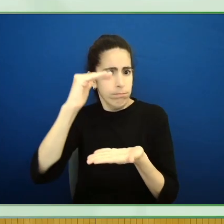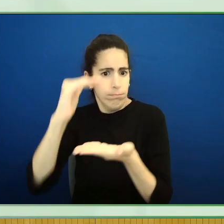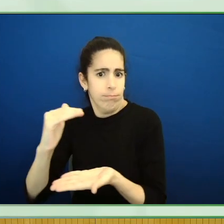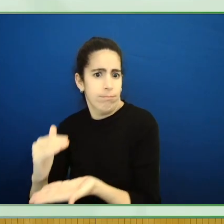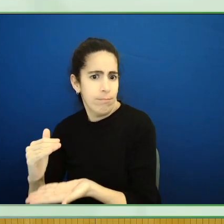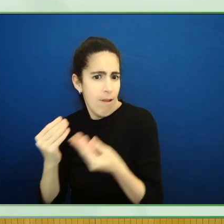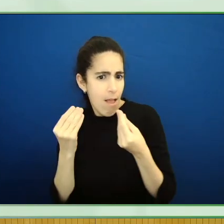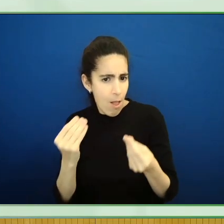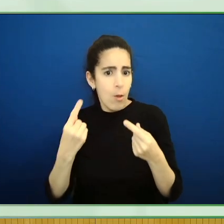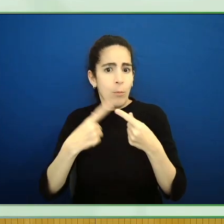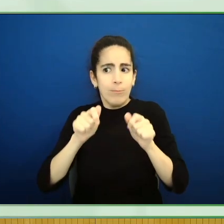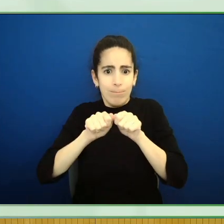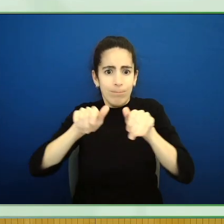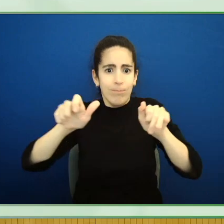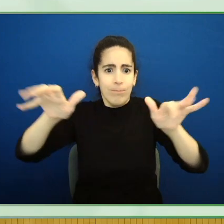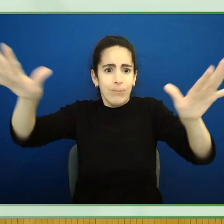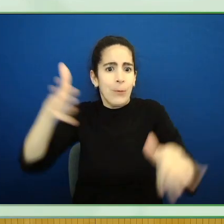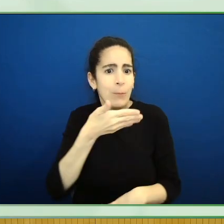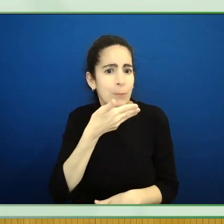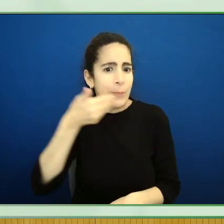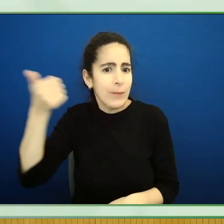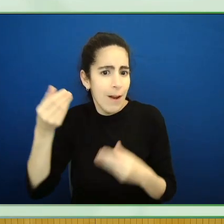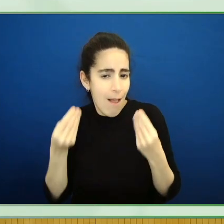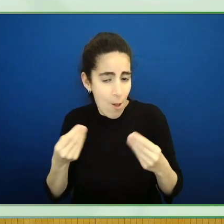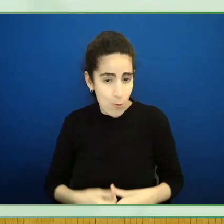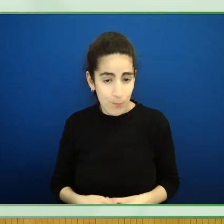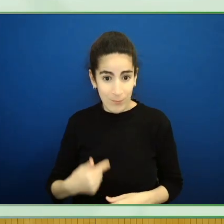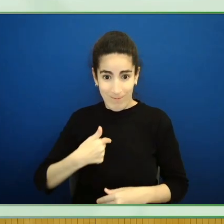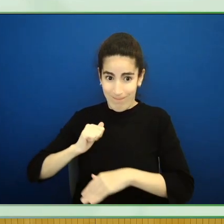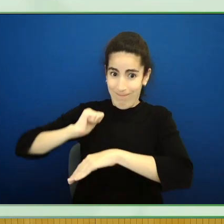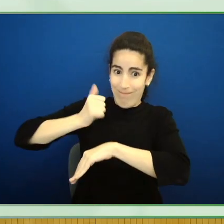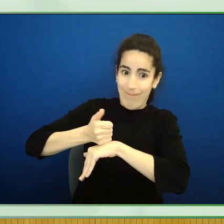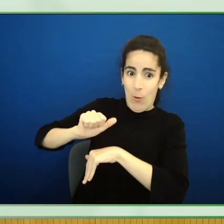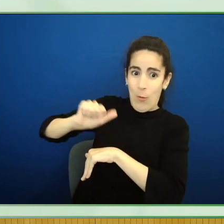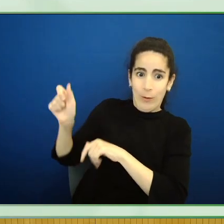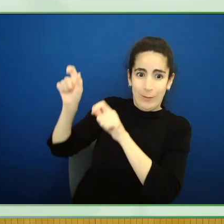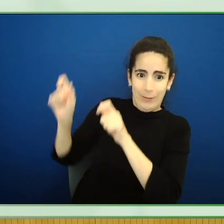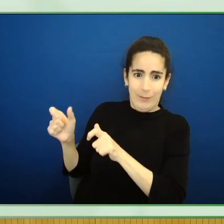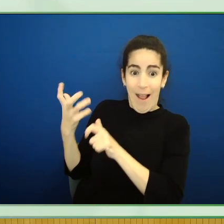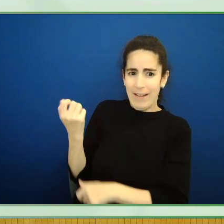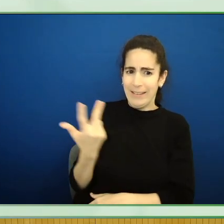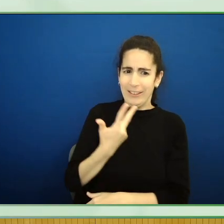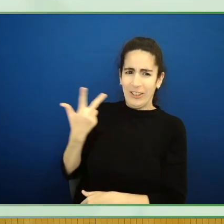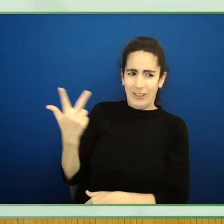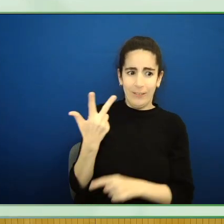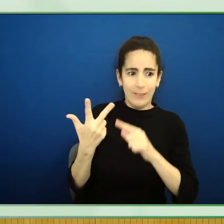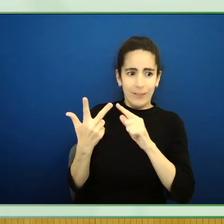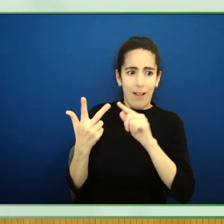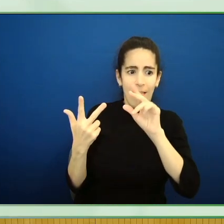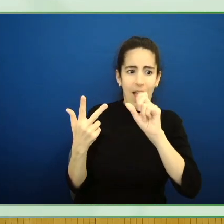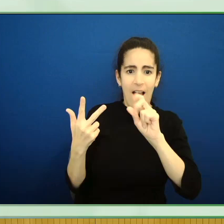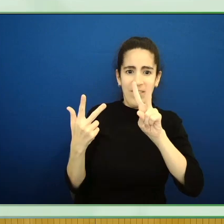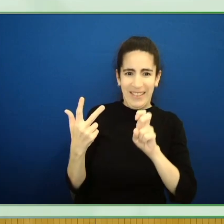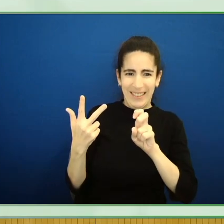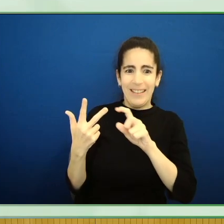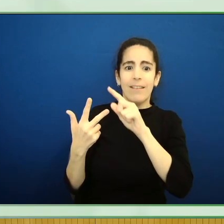is my co-founders. There's 3 of us. Dave is a wheelchair user. Yoda is our mechanical engineer. We have a team of 11. Over half of us are